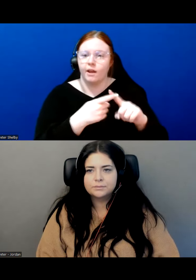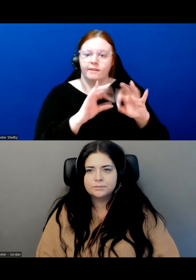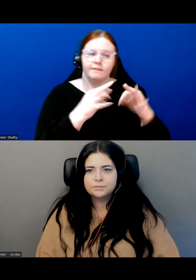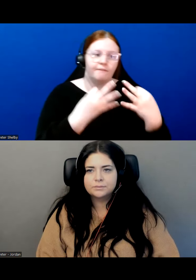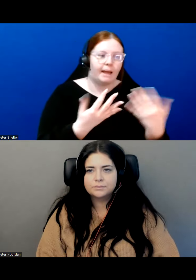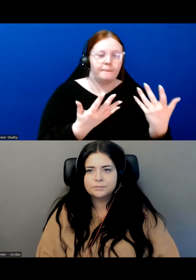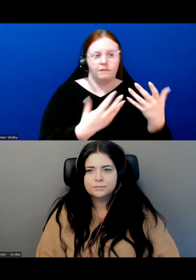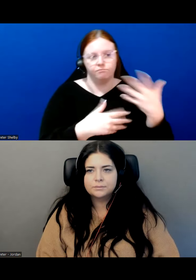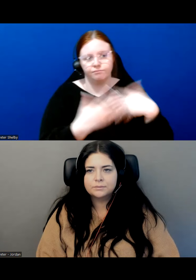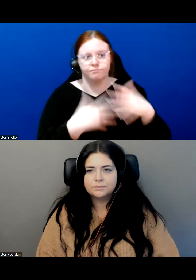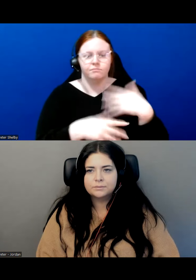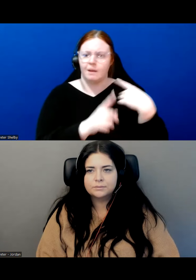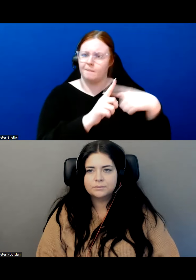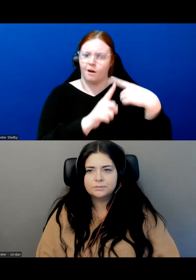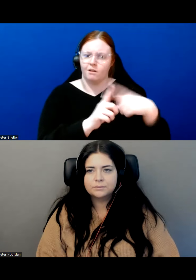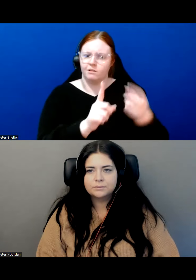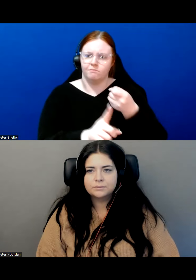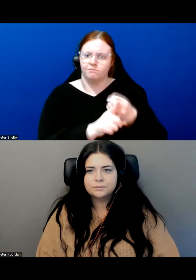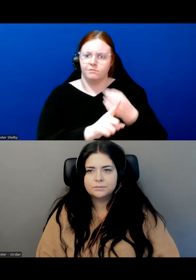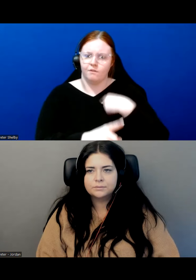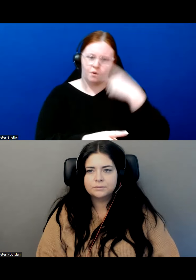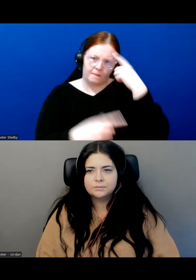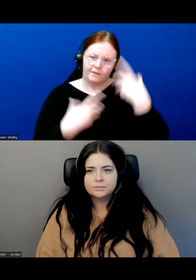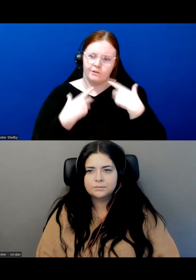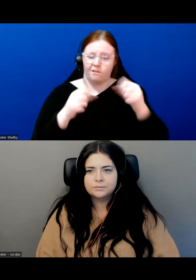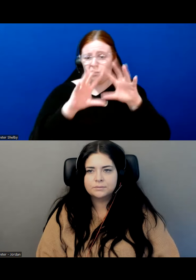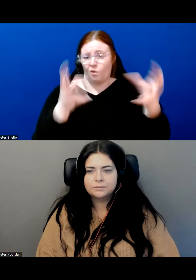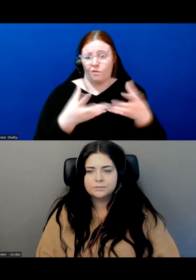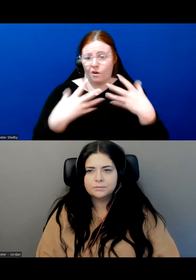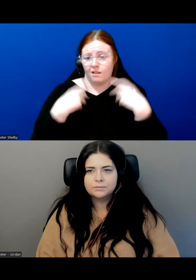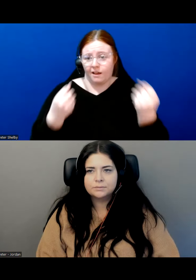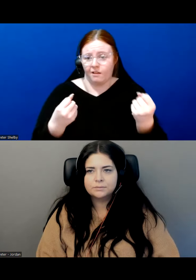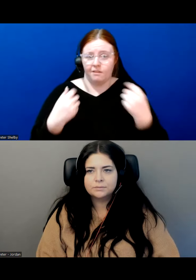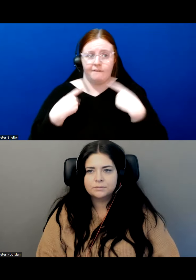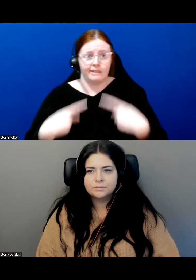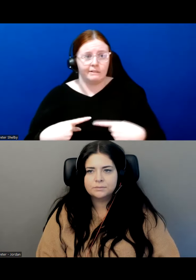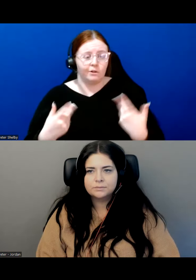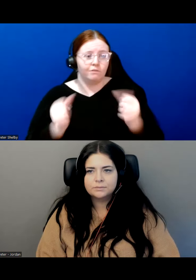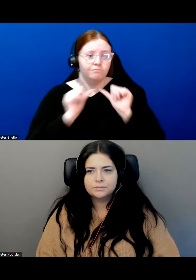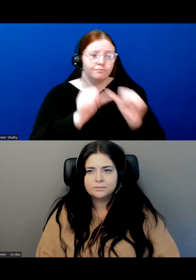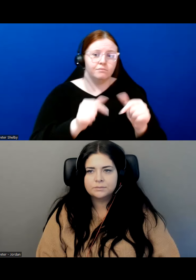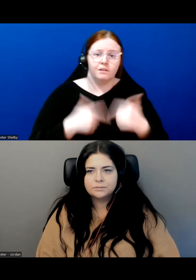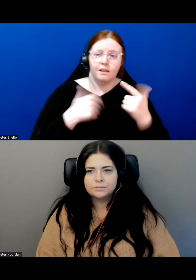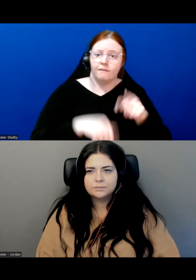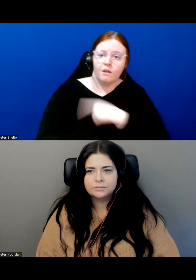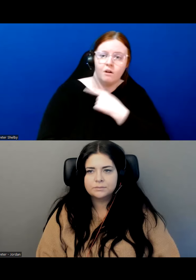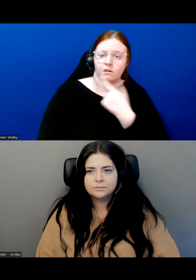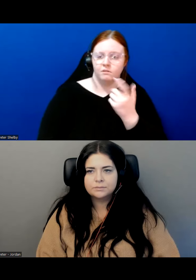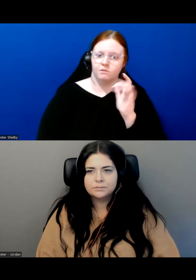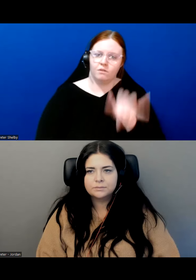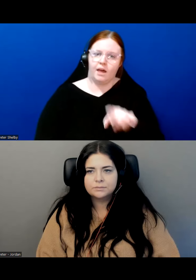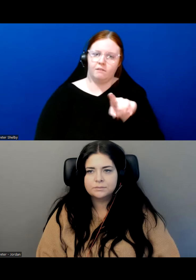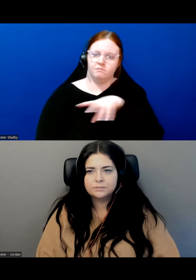ones has such a positive impact on someone's overall health, well-being, longevity. So really that